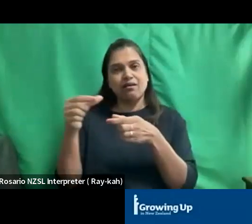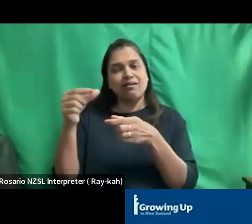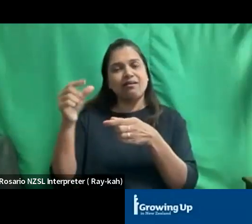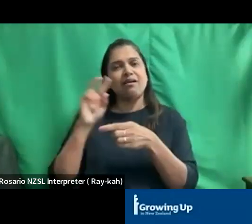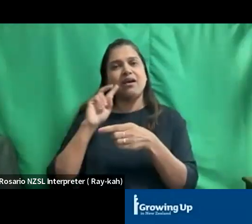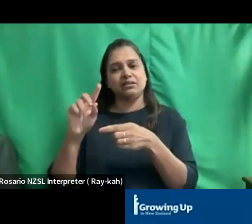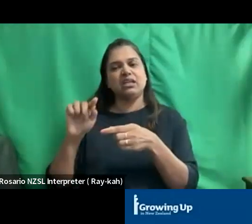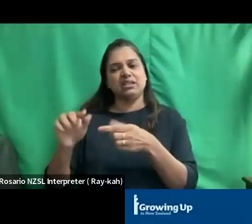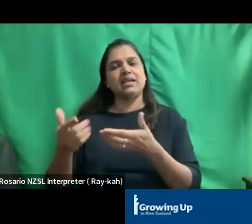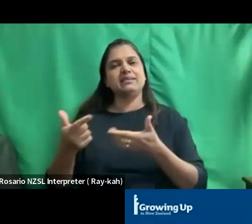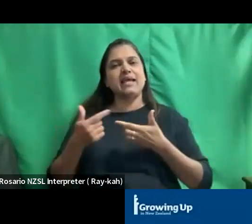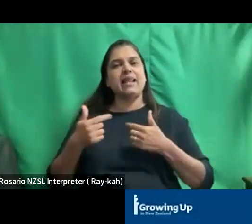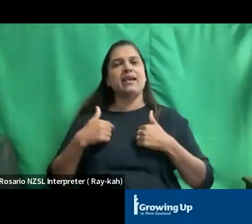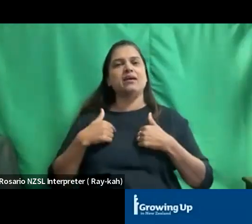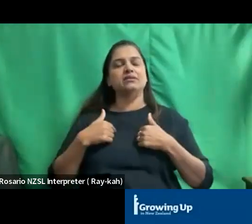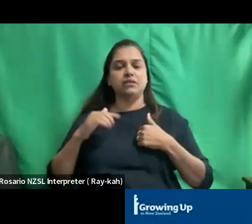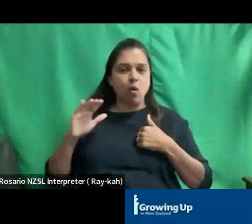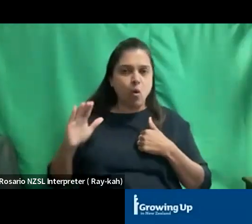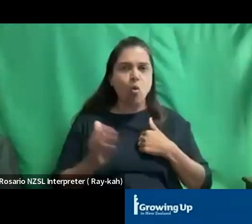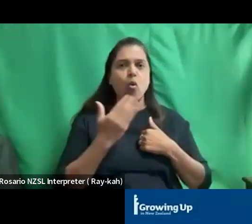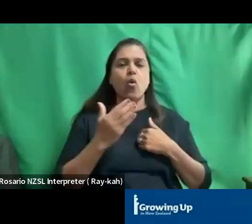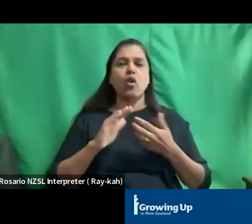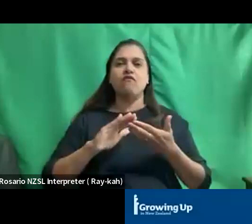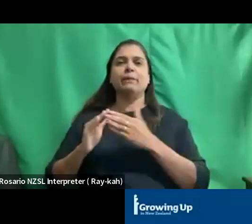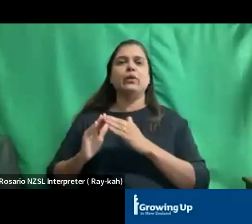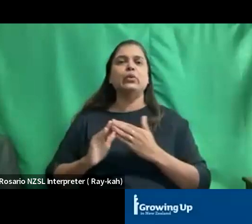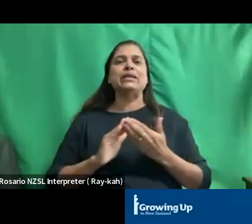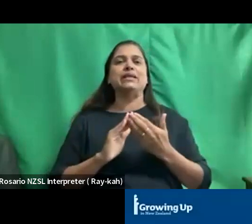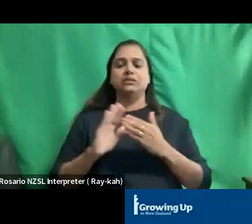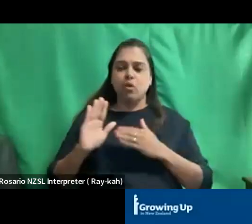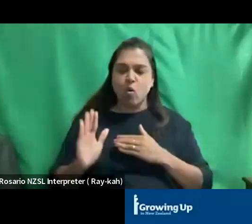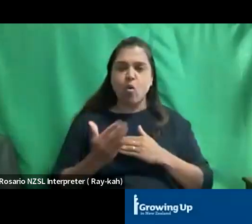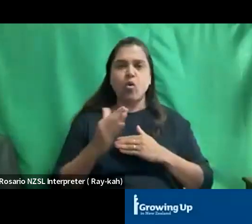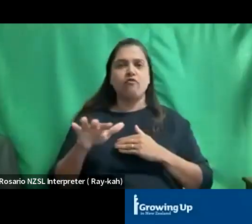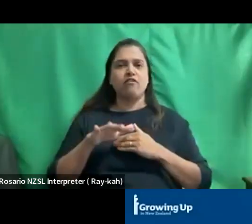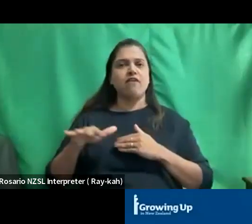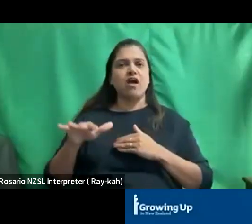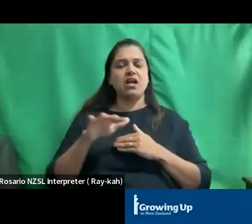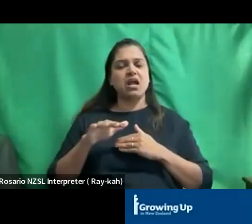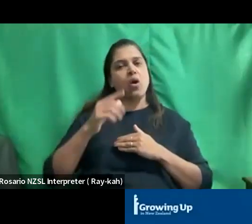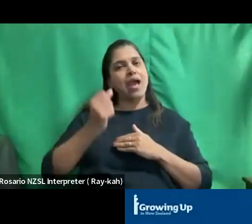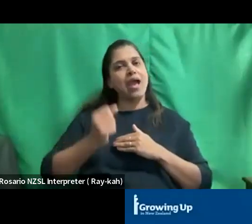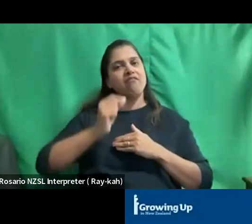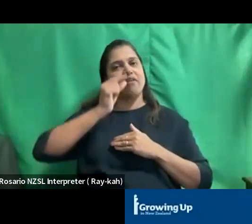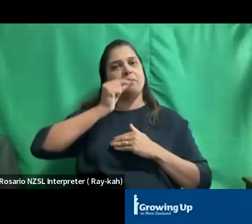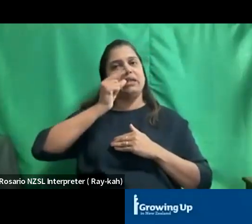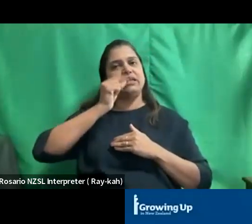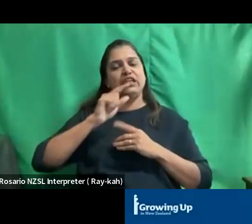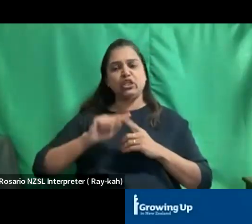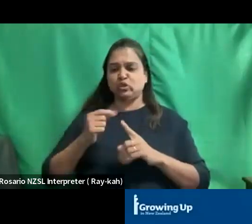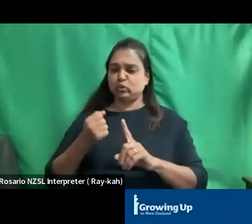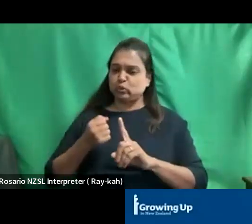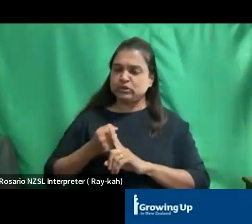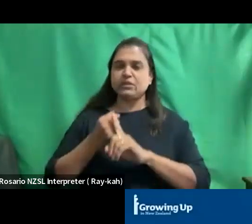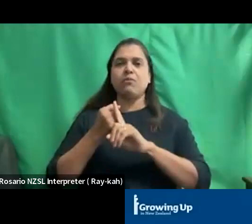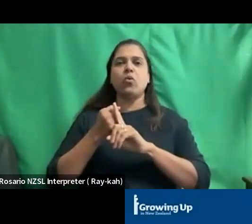policy perspective that all of our communities and all of our whānau have got the ability to really support and promote strong